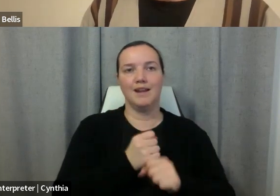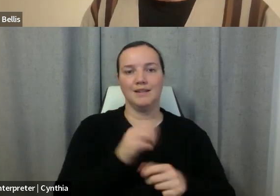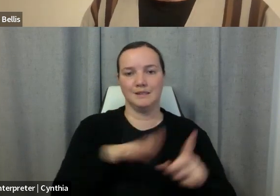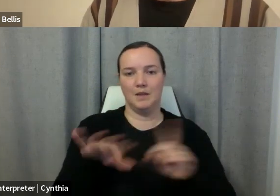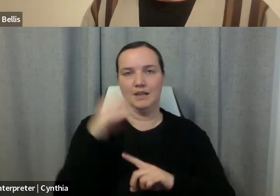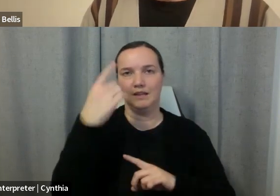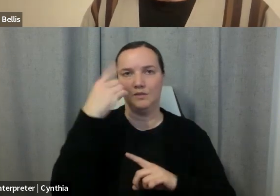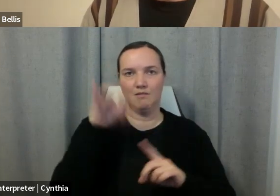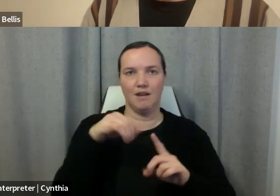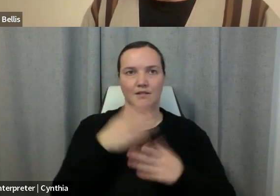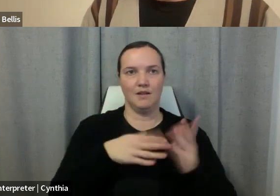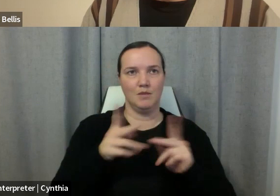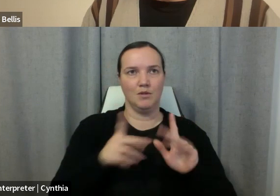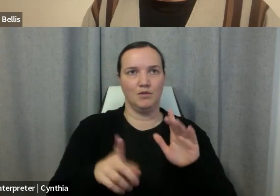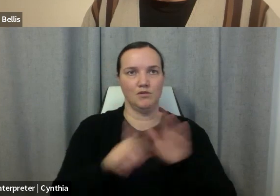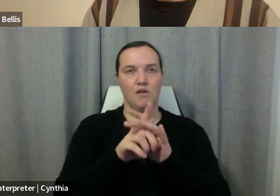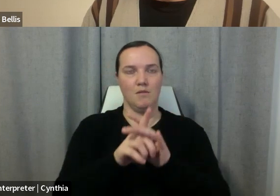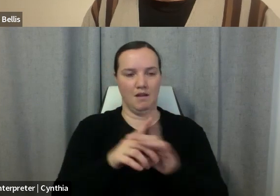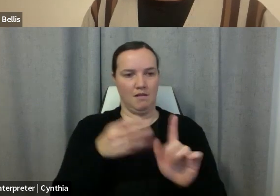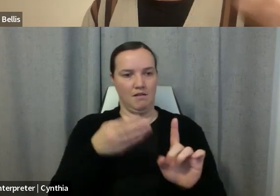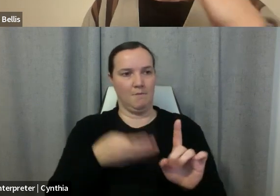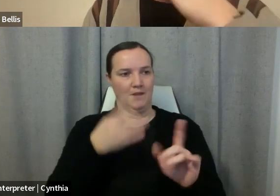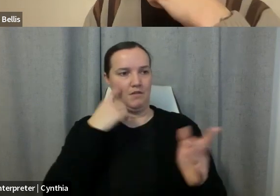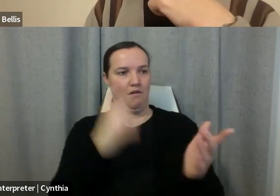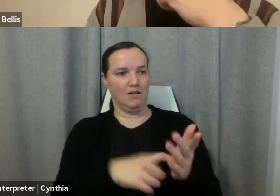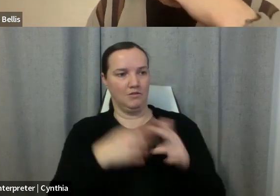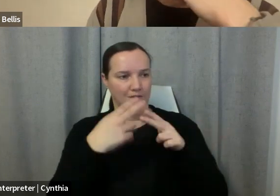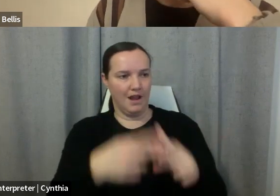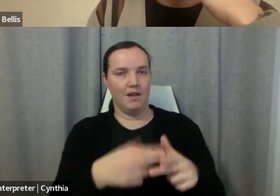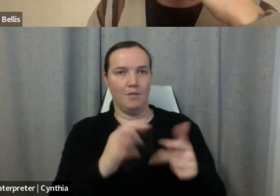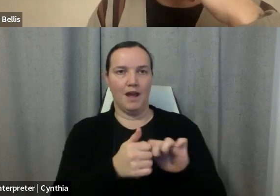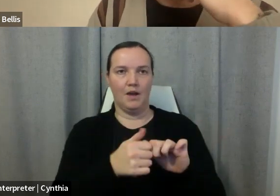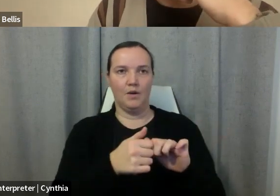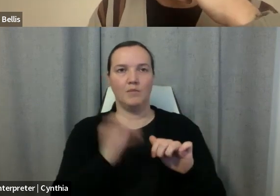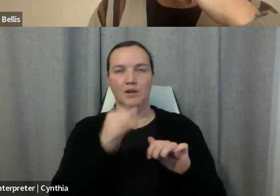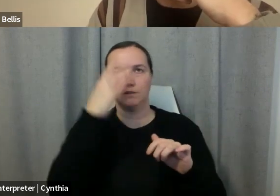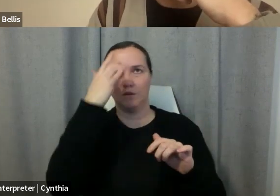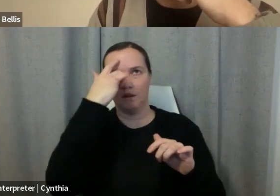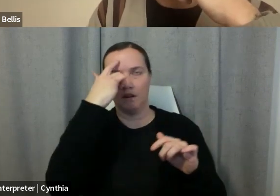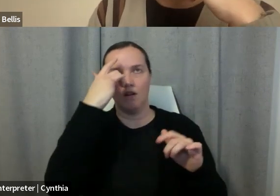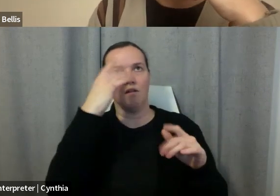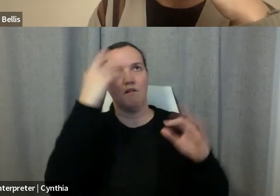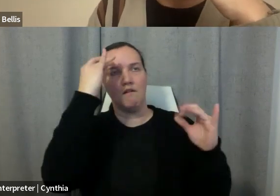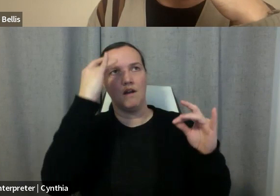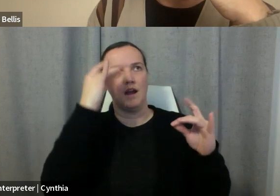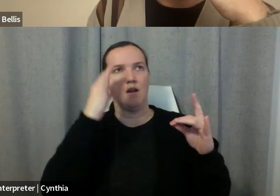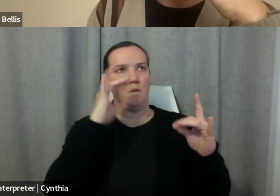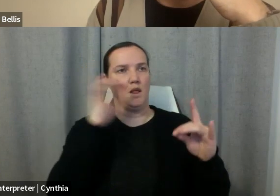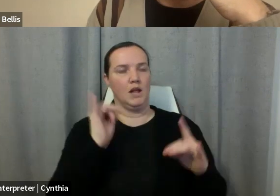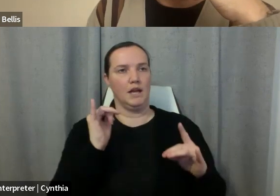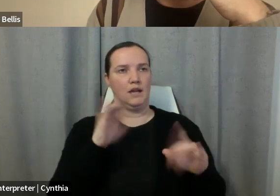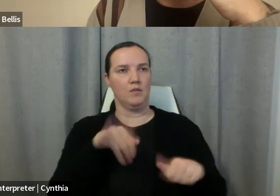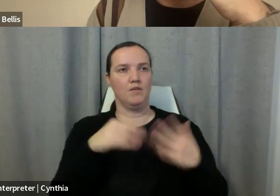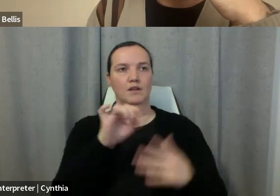how some people might show up. And how do we acknowledge that and maybe name that and process what that can look like and how tools are provided for different ways